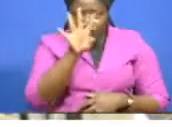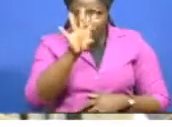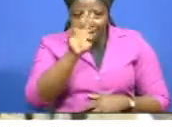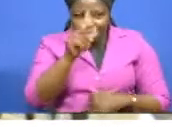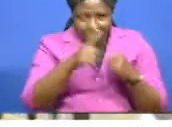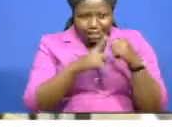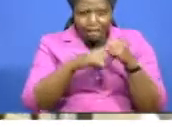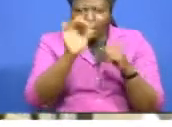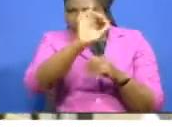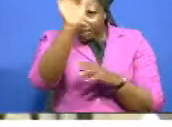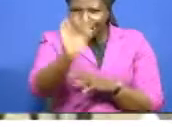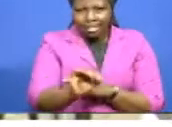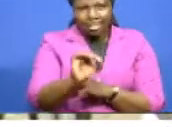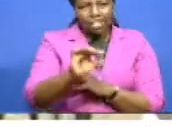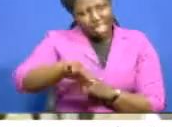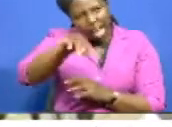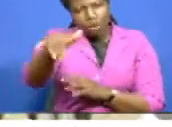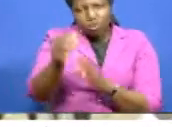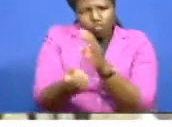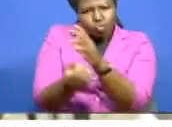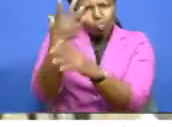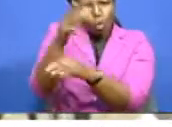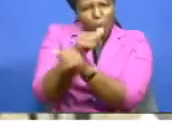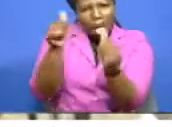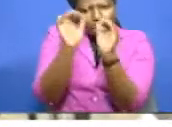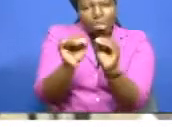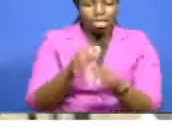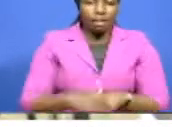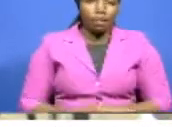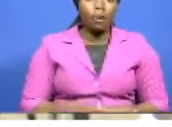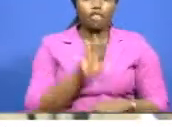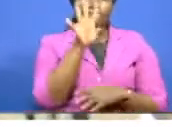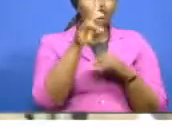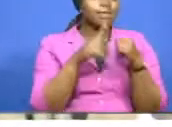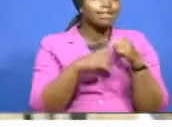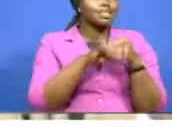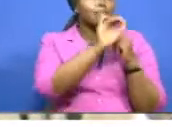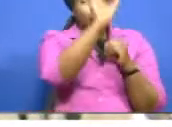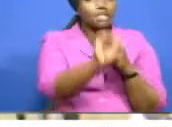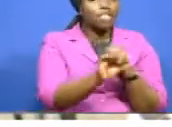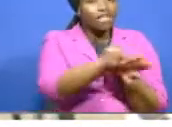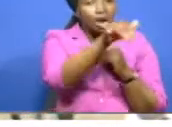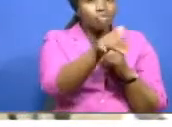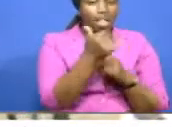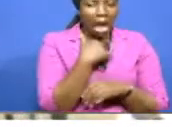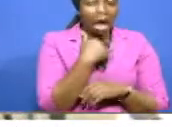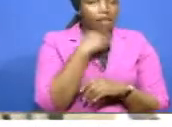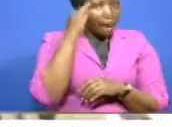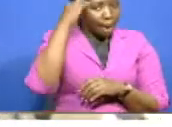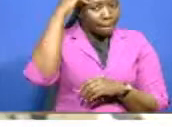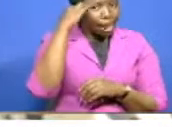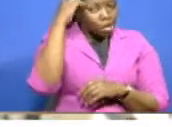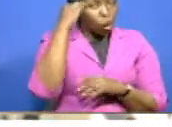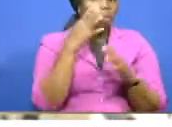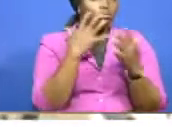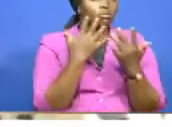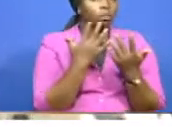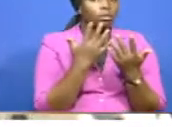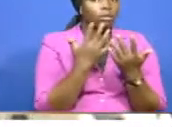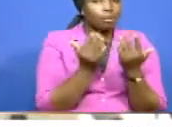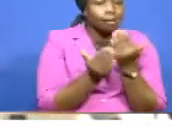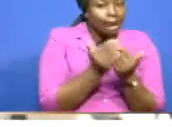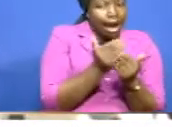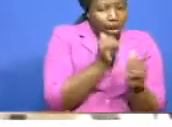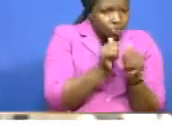46% of our county are stunted. 46% of our county lack the mental acuity they need, and will